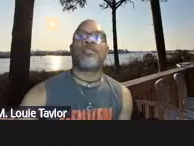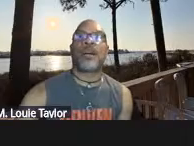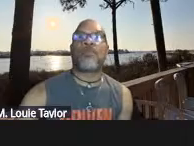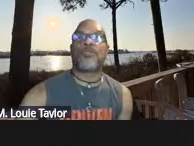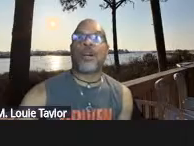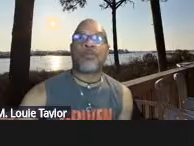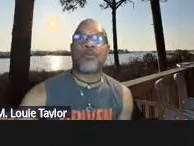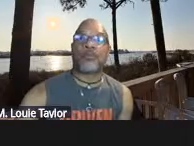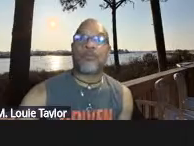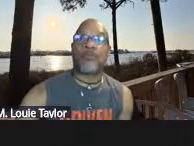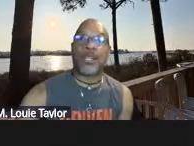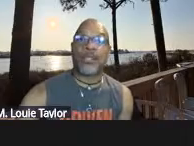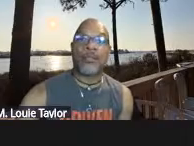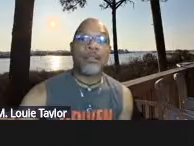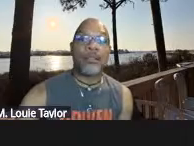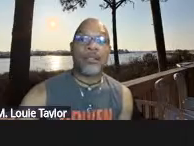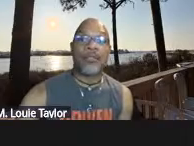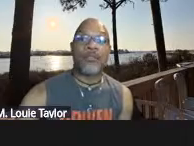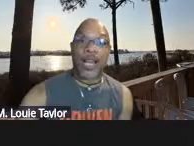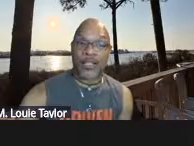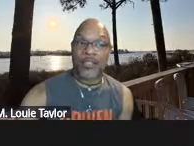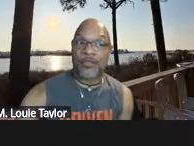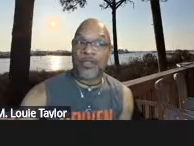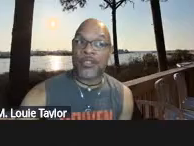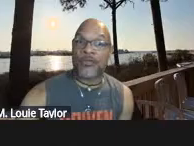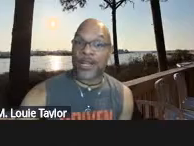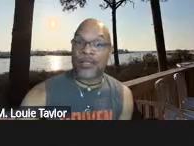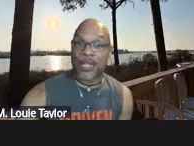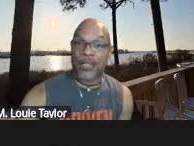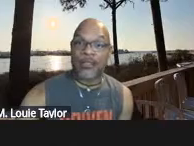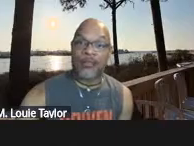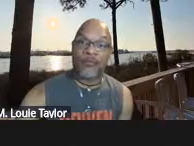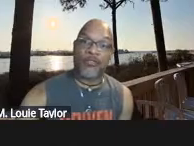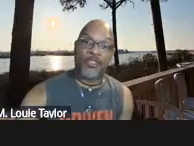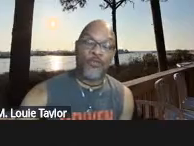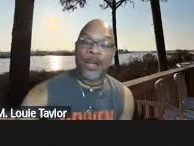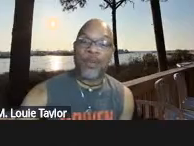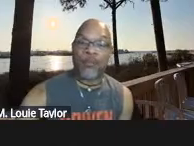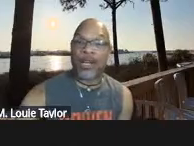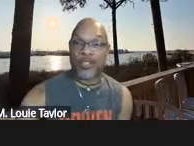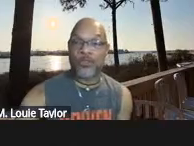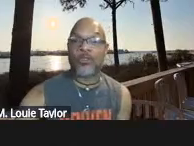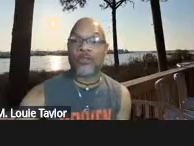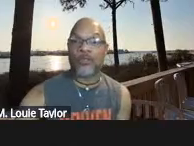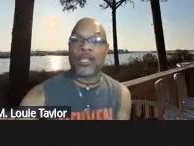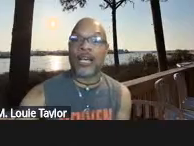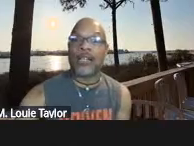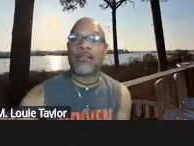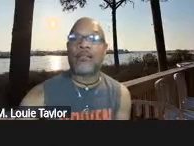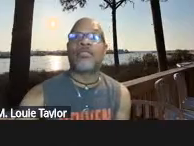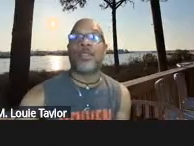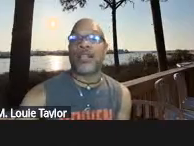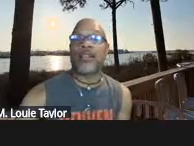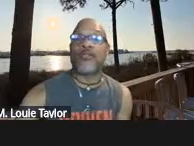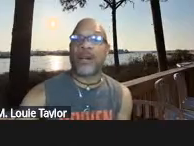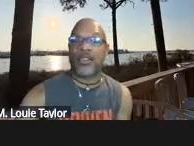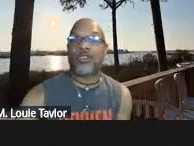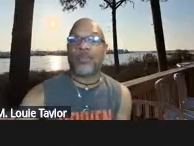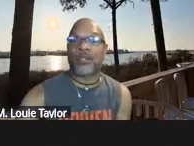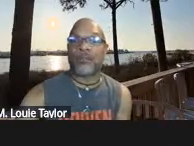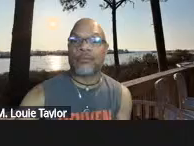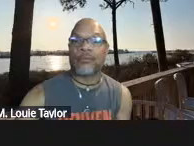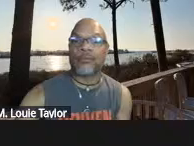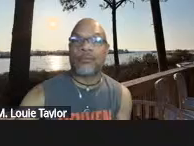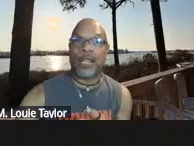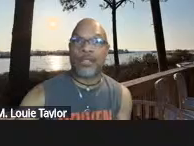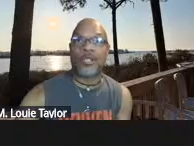My shop the drops button, that's a direct link to my store online so they can go buy the